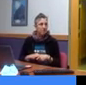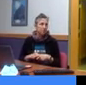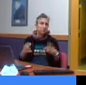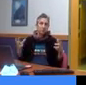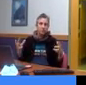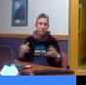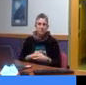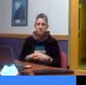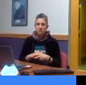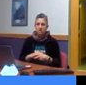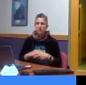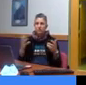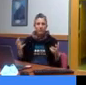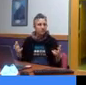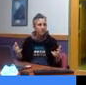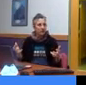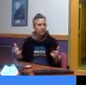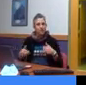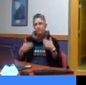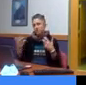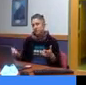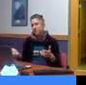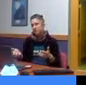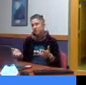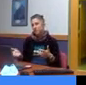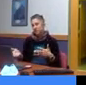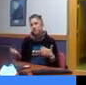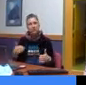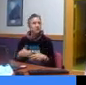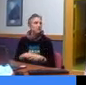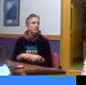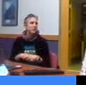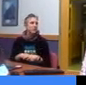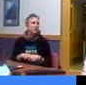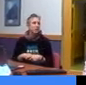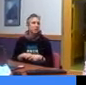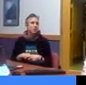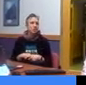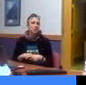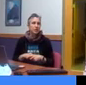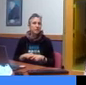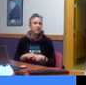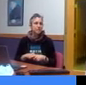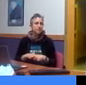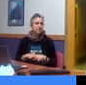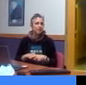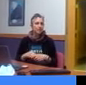That's something that I use generally when I'm doing a pap test or inserting an IUD, but certainly with abortion